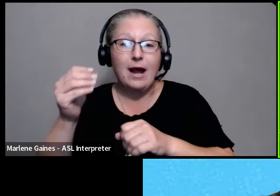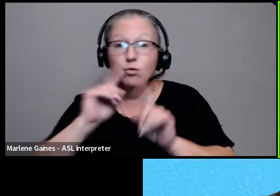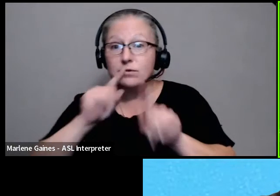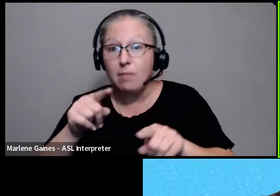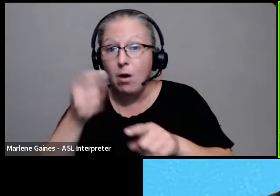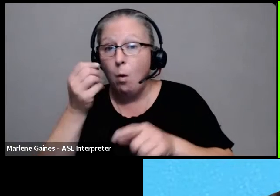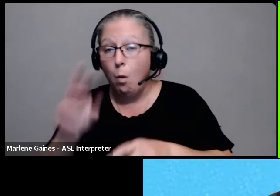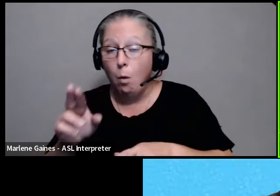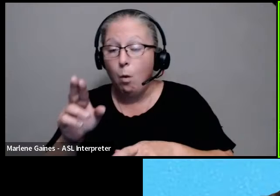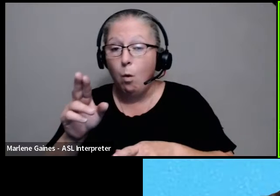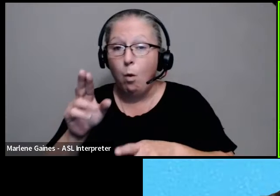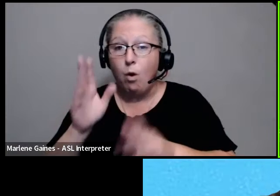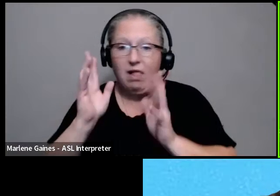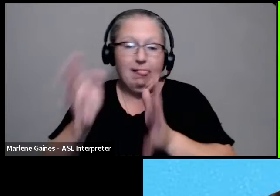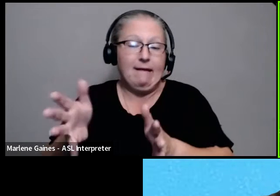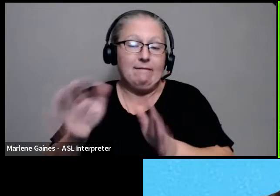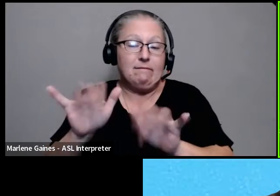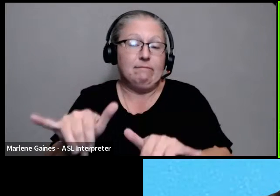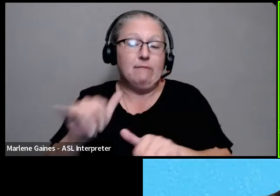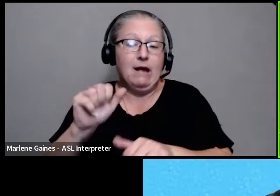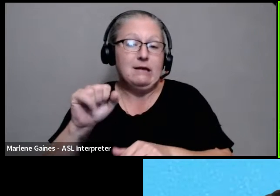or they leave it at that.